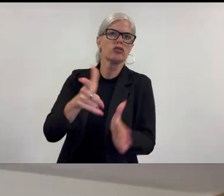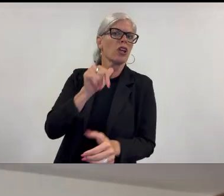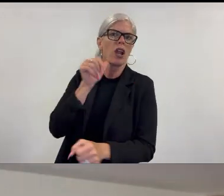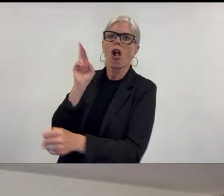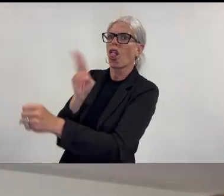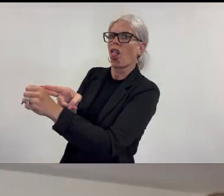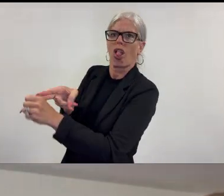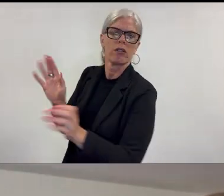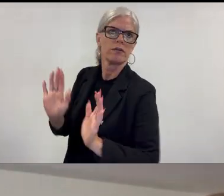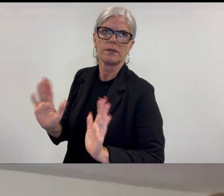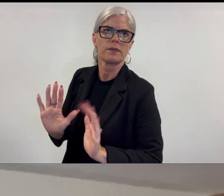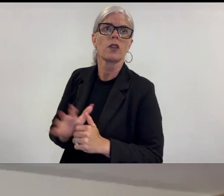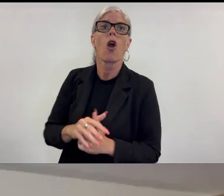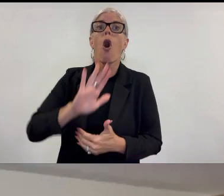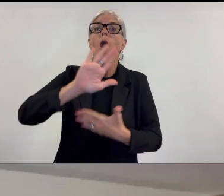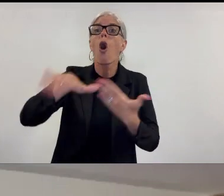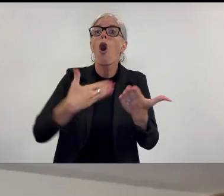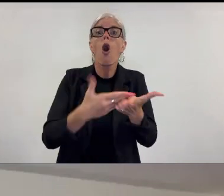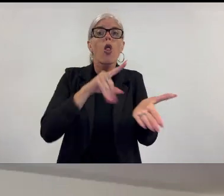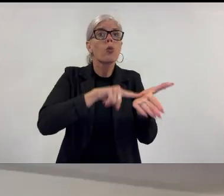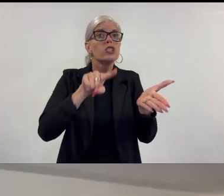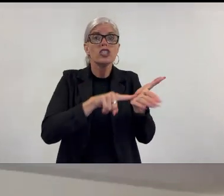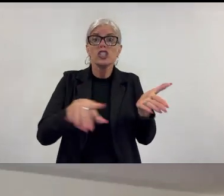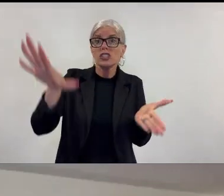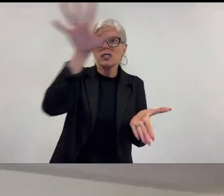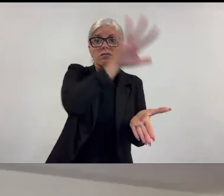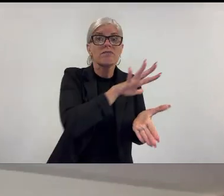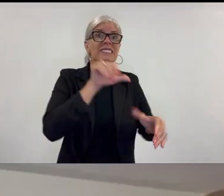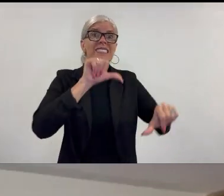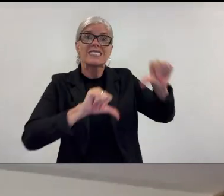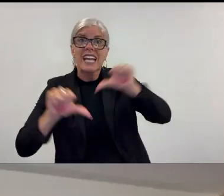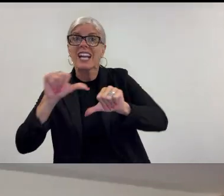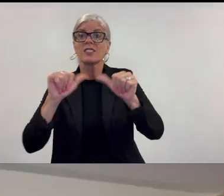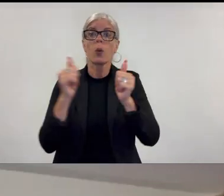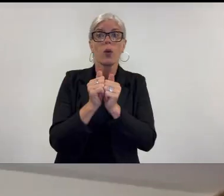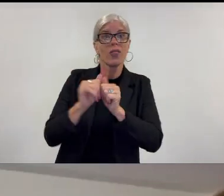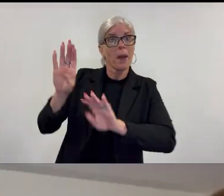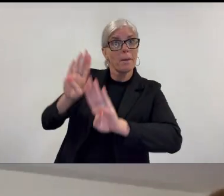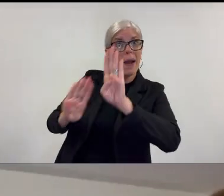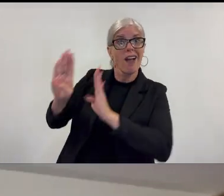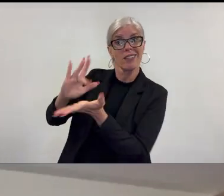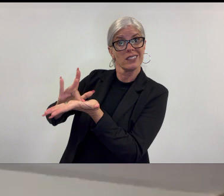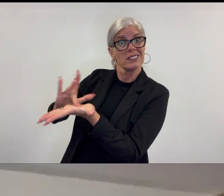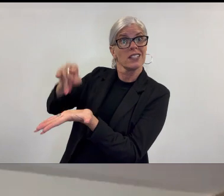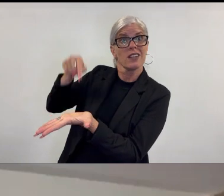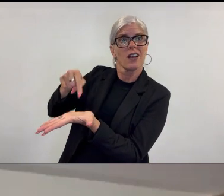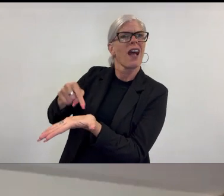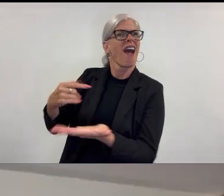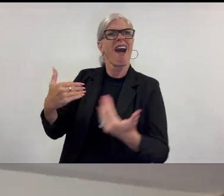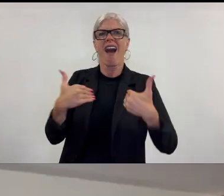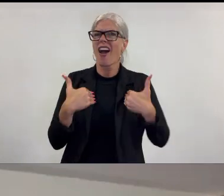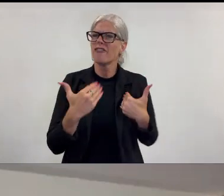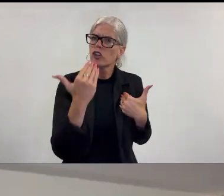pay money, that is not a good protocol. And I advise against doing that. All of the